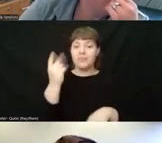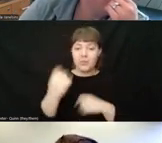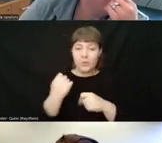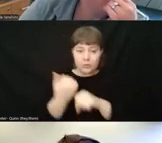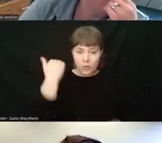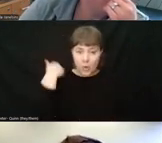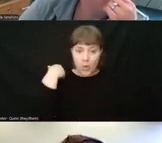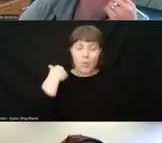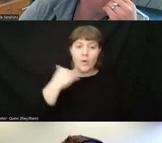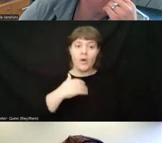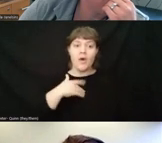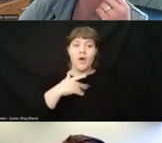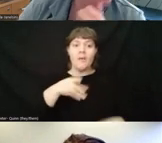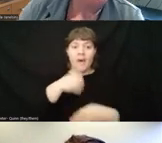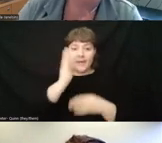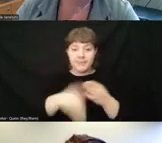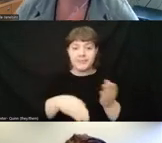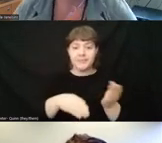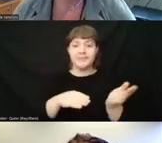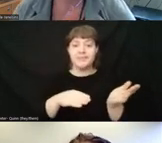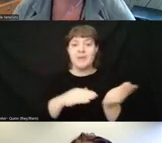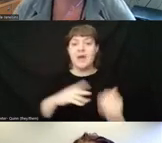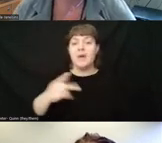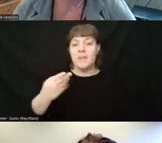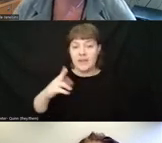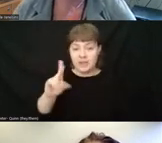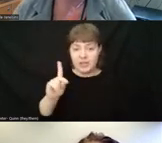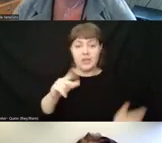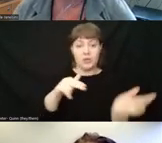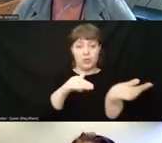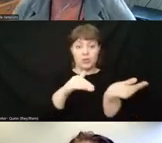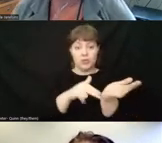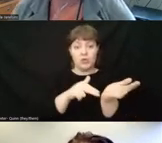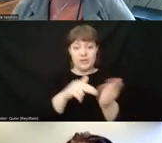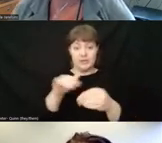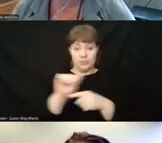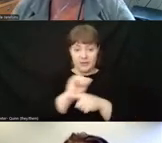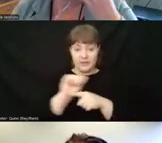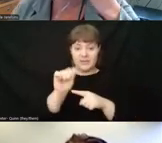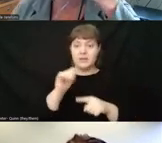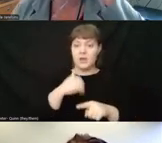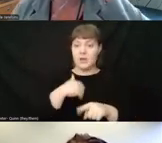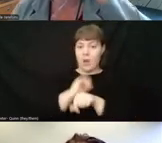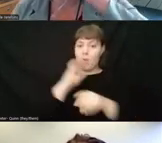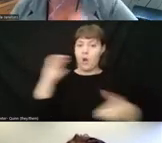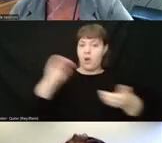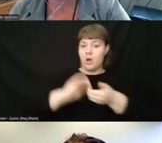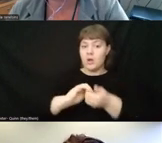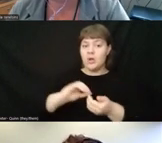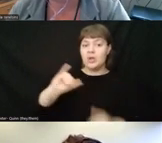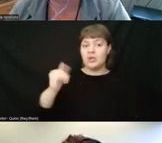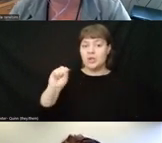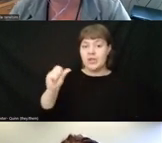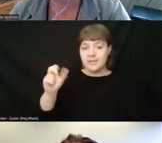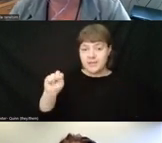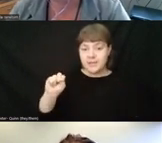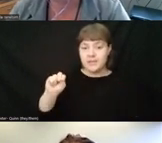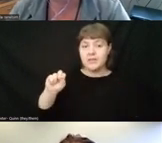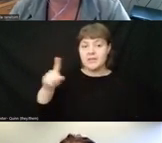my doctorate in nursing practice, and my work was partnering with Dr. Jason Zittel, who you'll meet